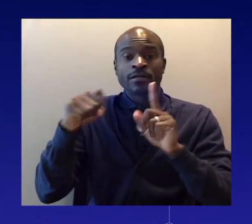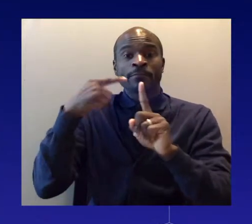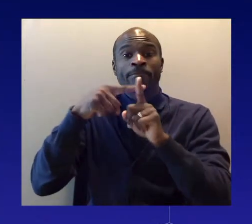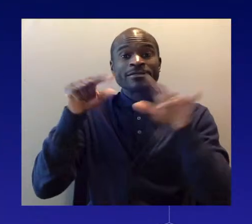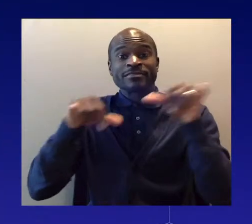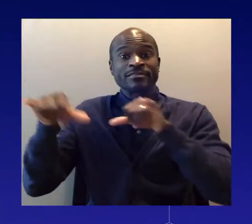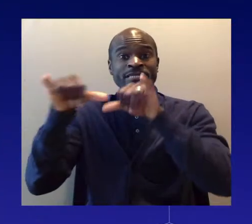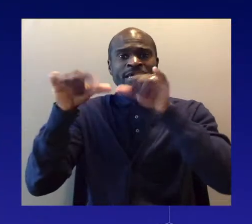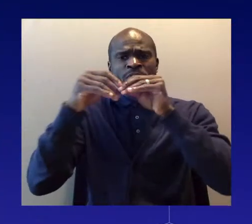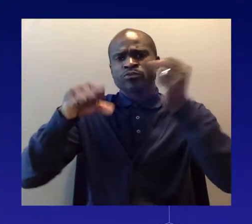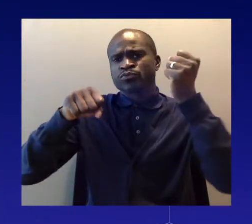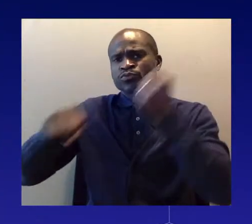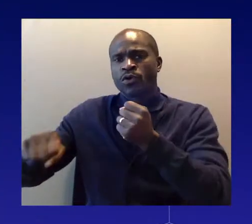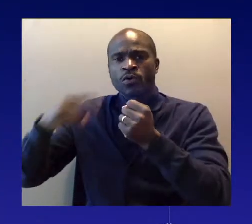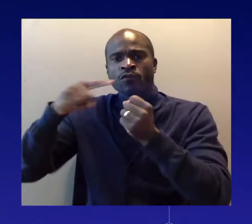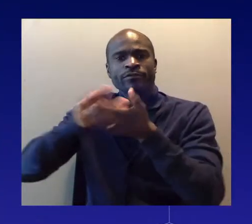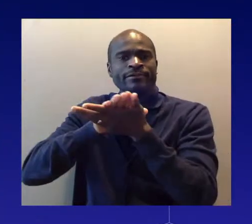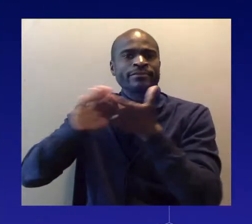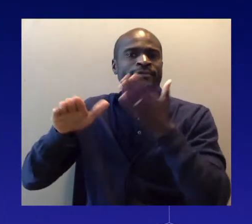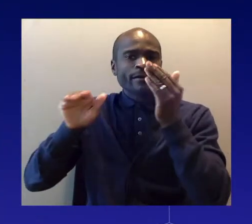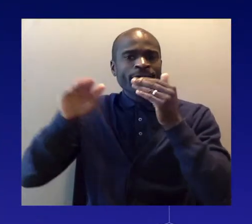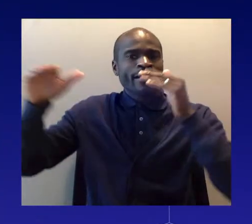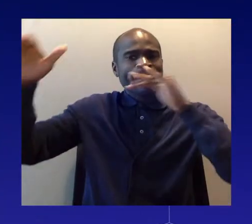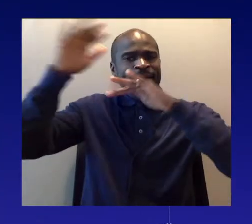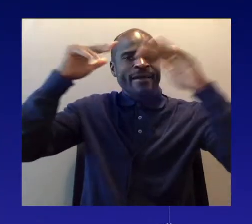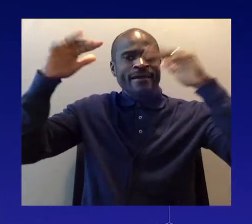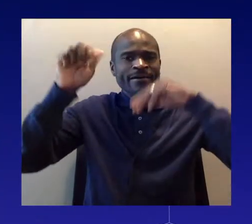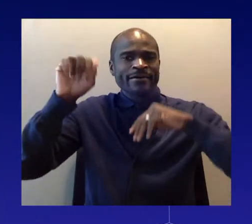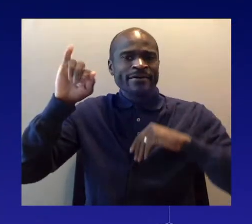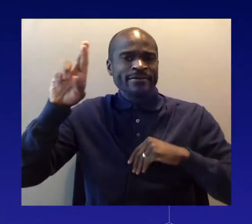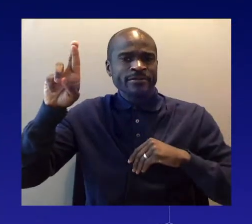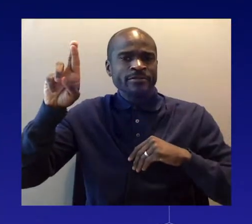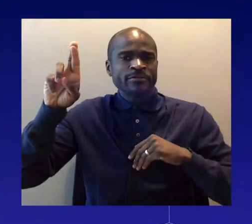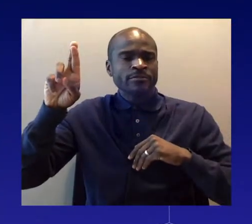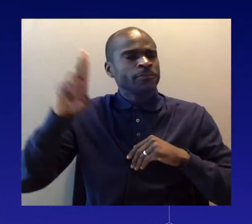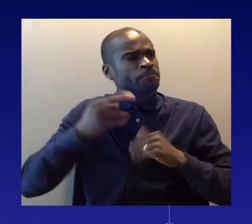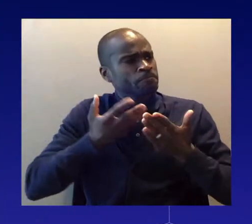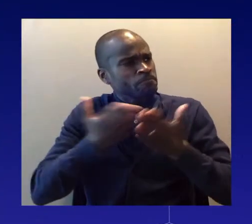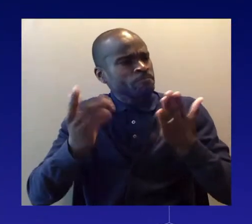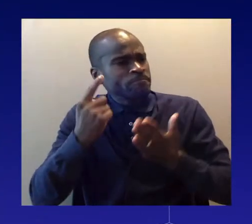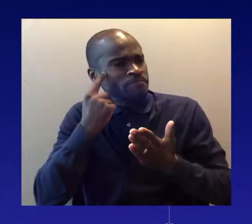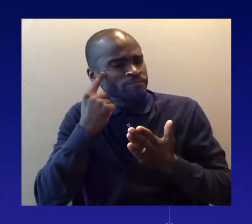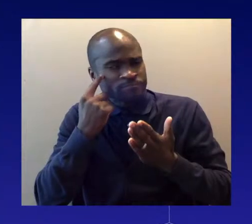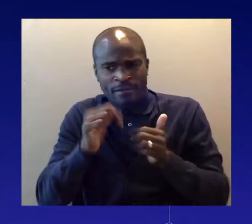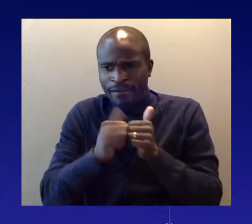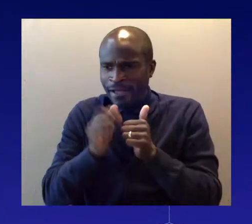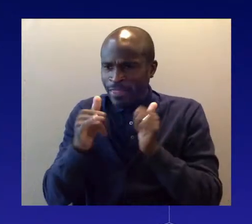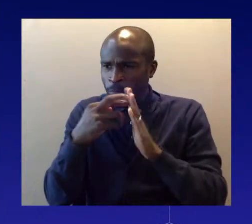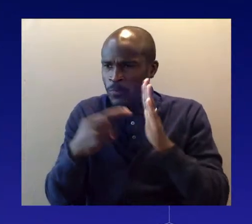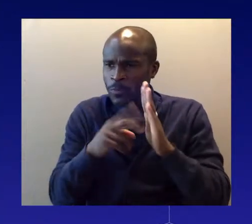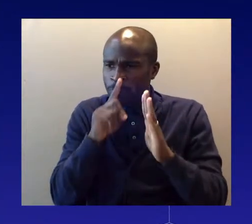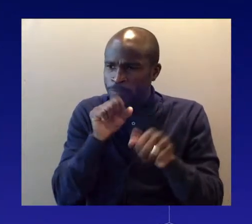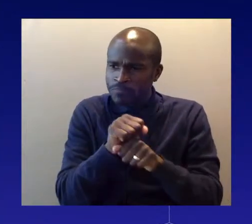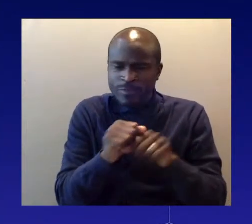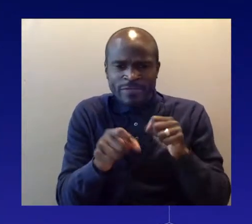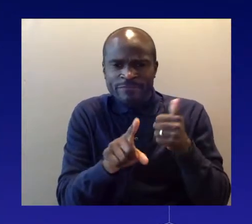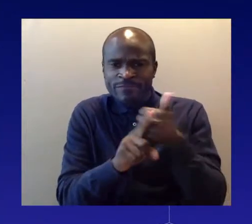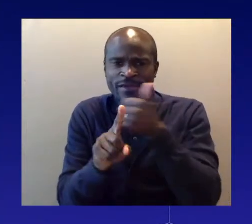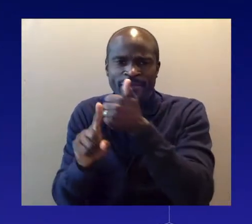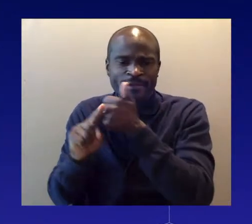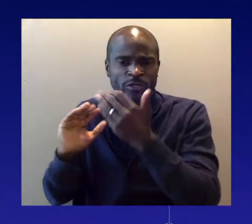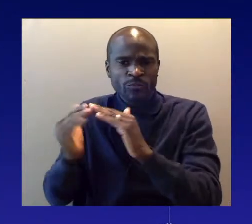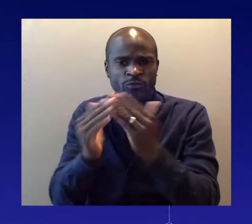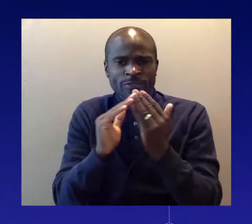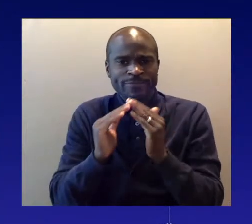you all are standing, what do those rules really mean for communities? And we'll start with you, Michelle. Thank you for having me and